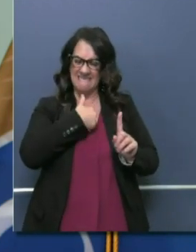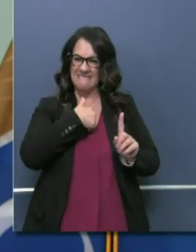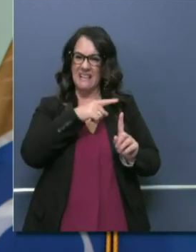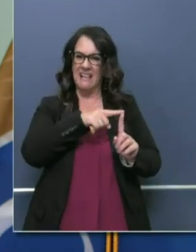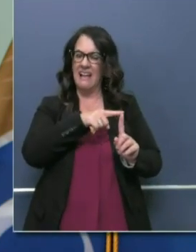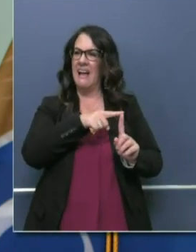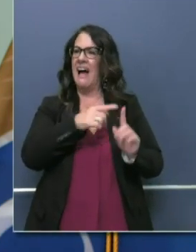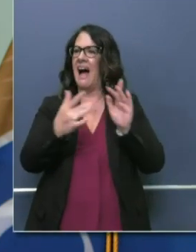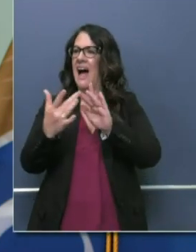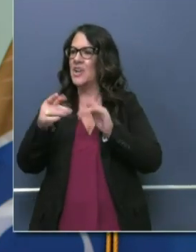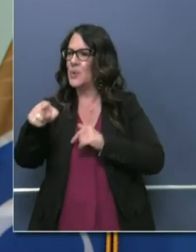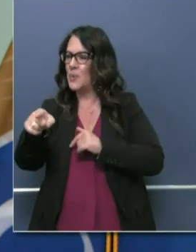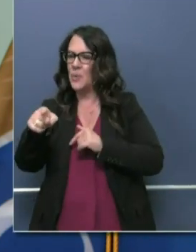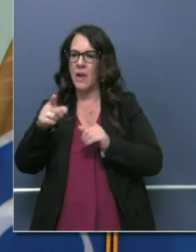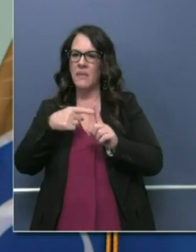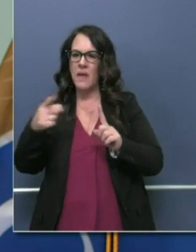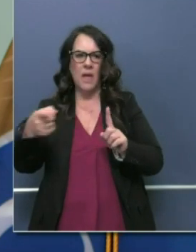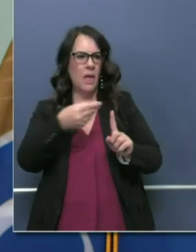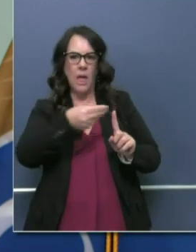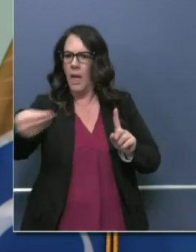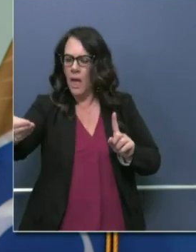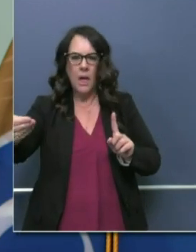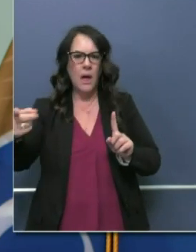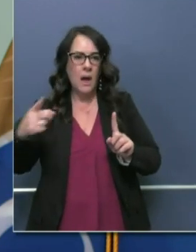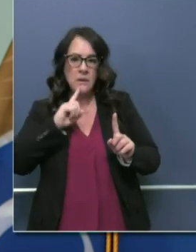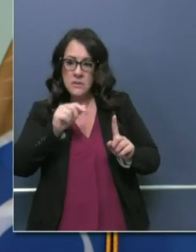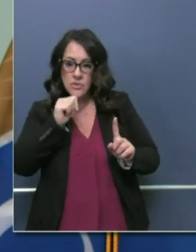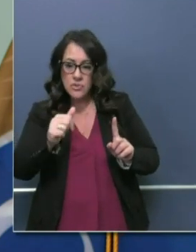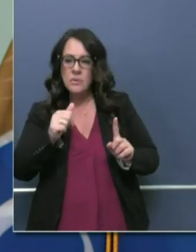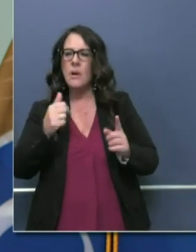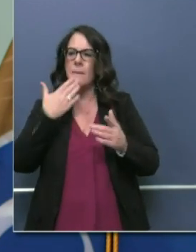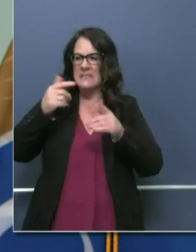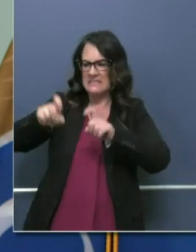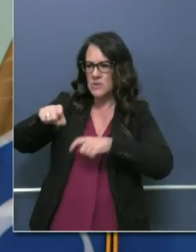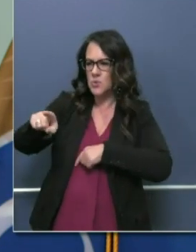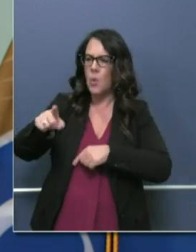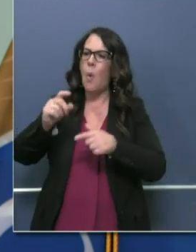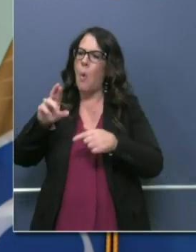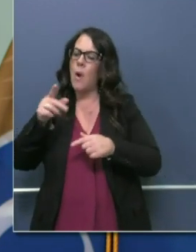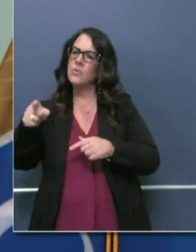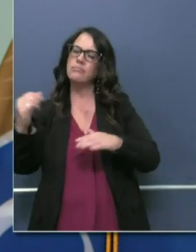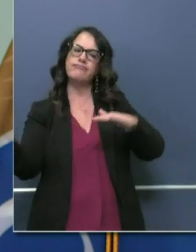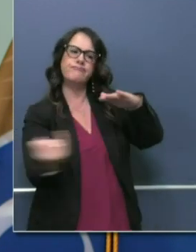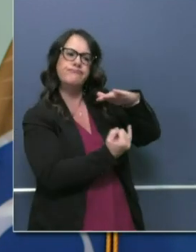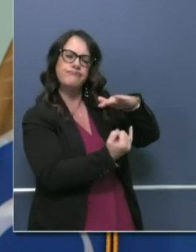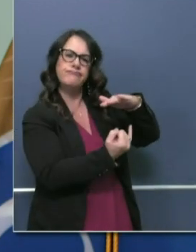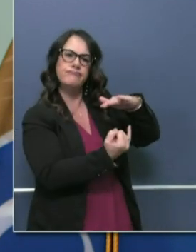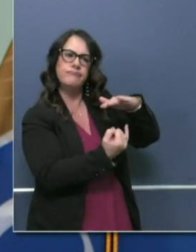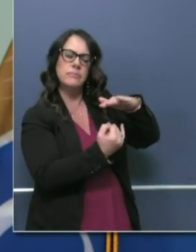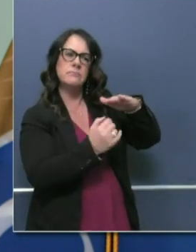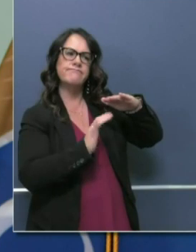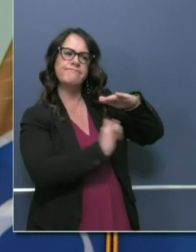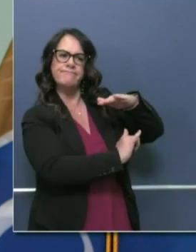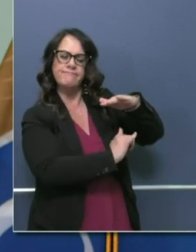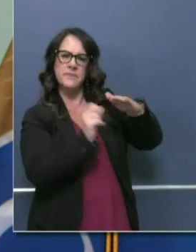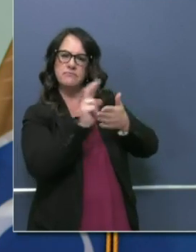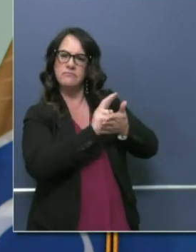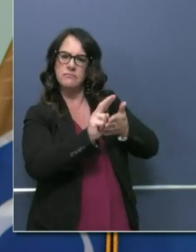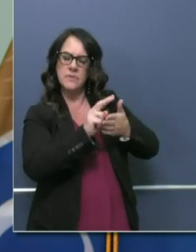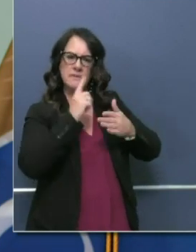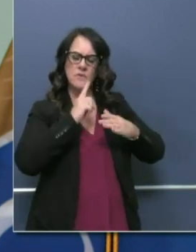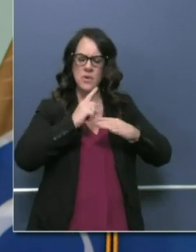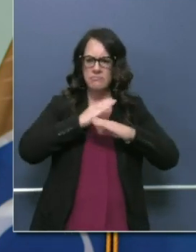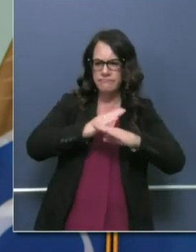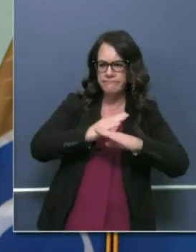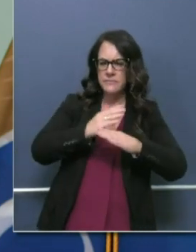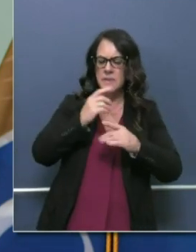infect other people. Again, Dr. Angel will talk more about this in a moment, but I wanted to also tee up this second point, and that is the movement into